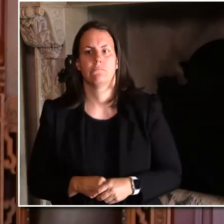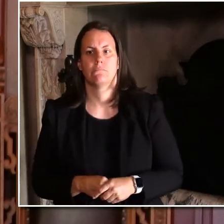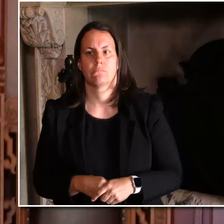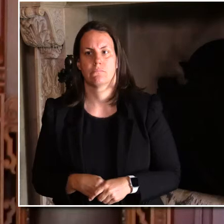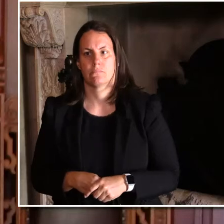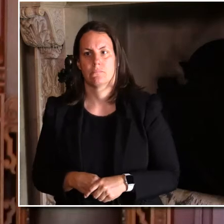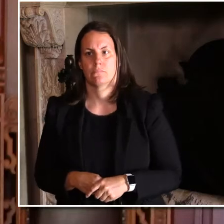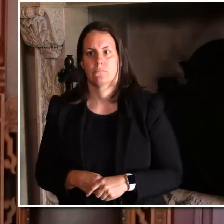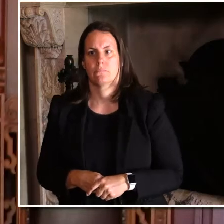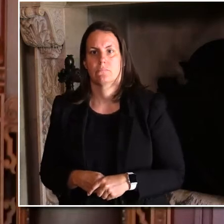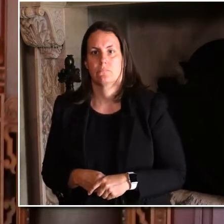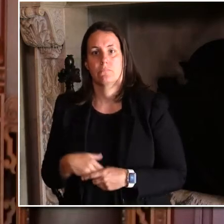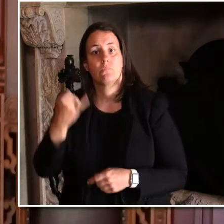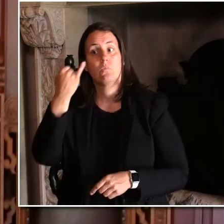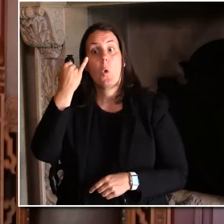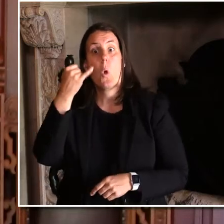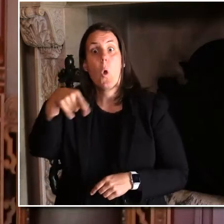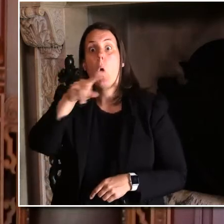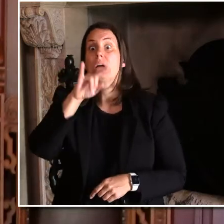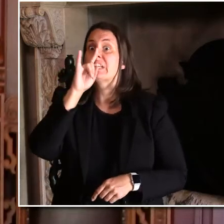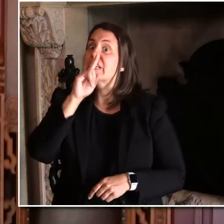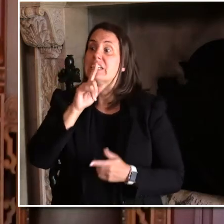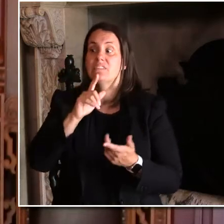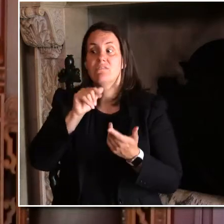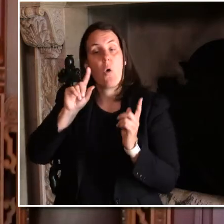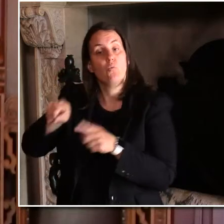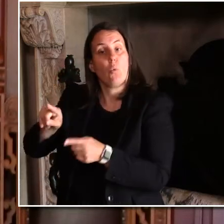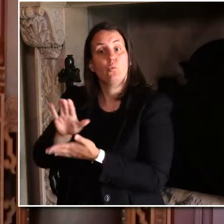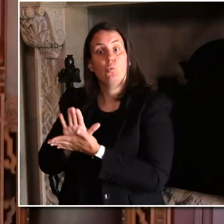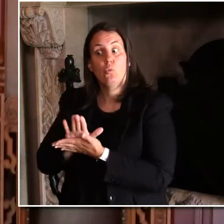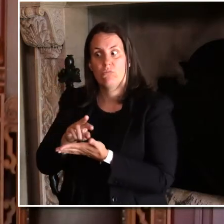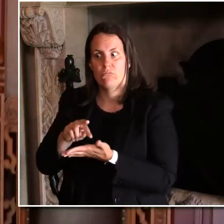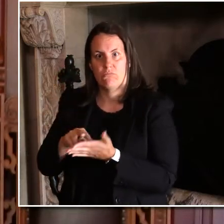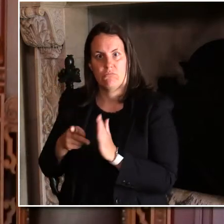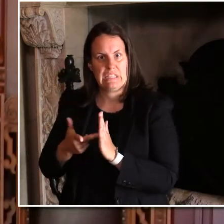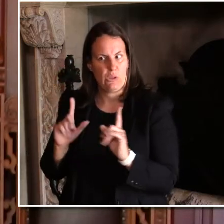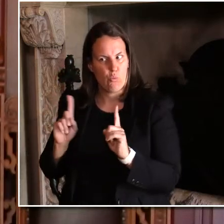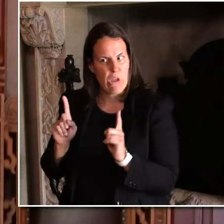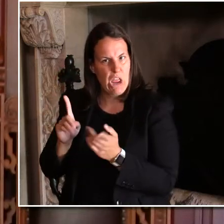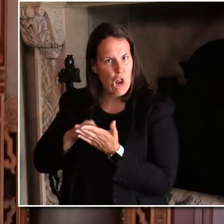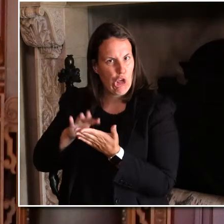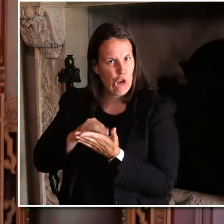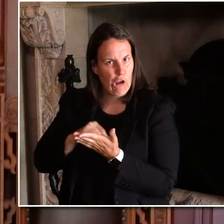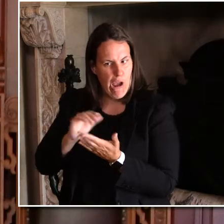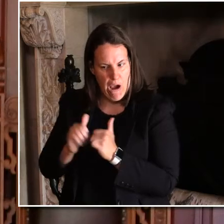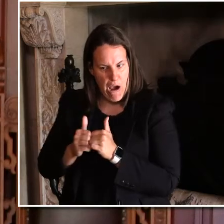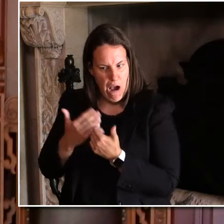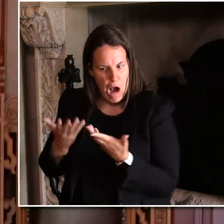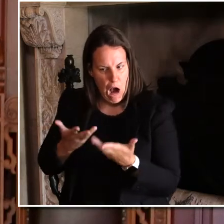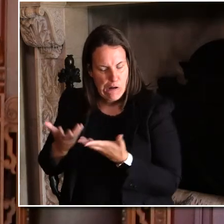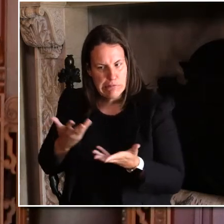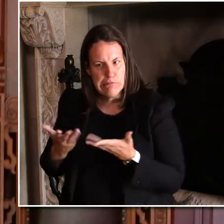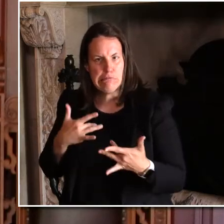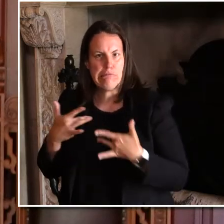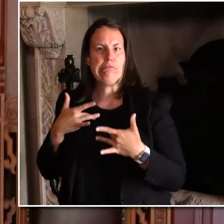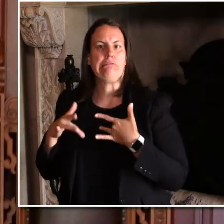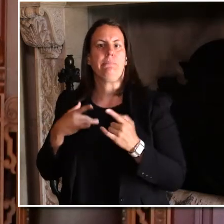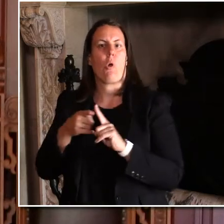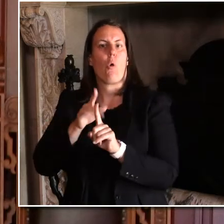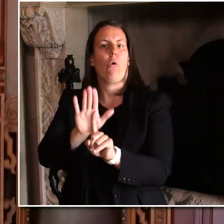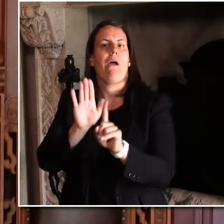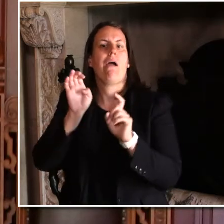all of those things together. One thing that we're looking at really closely right now, and we're working very closely with the Department of